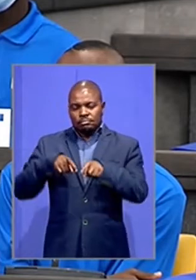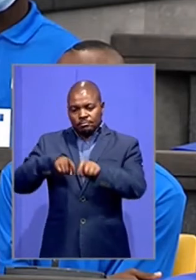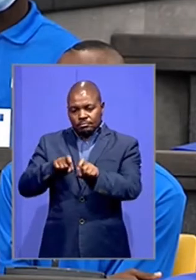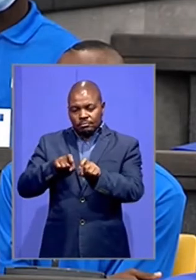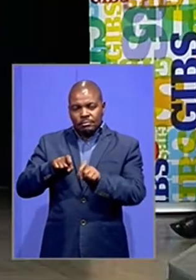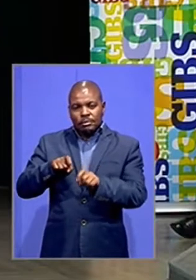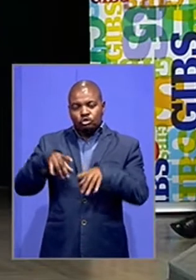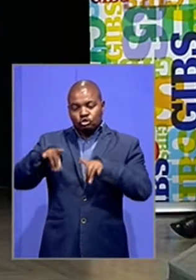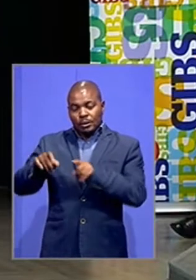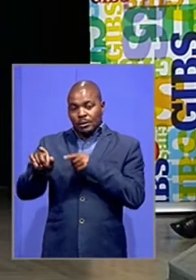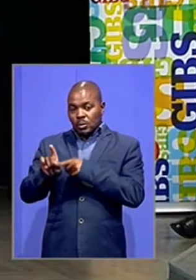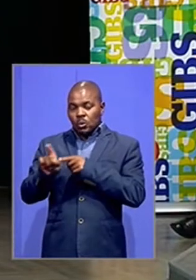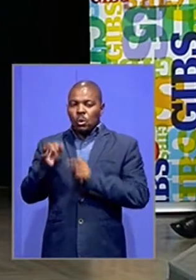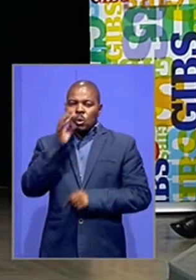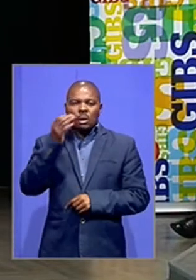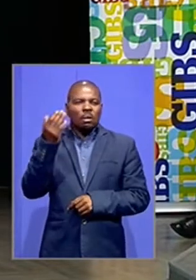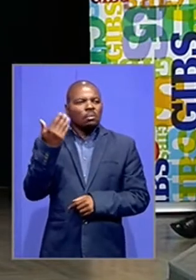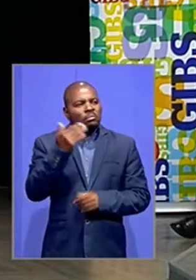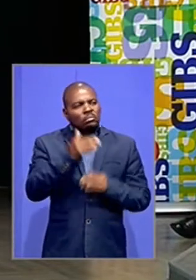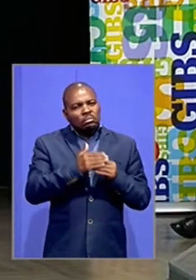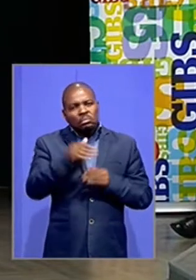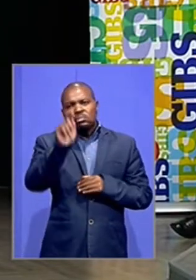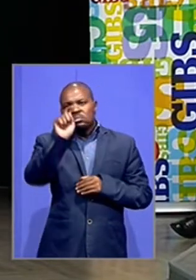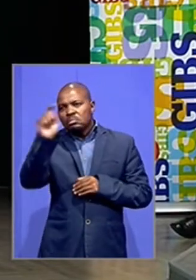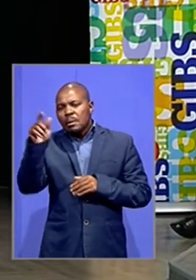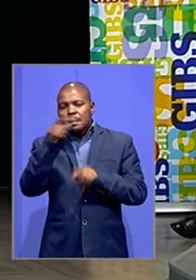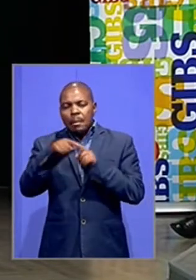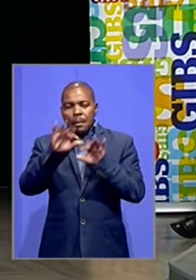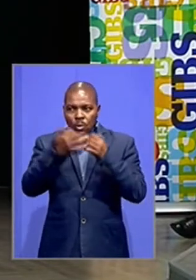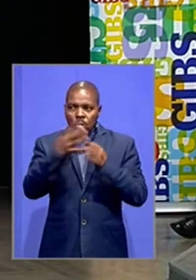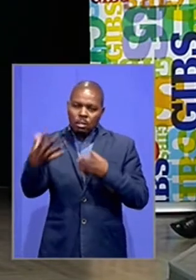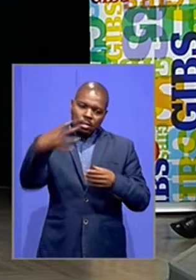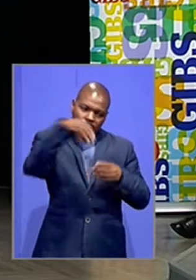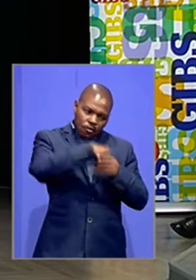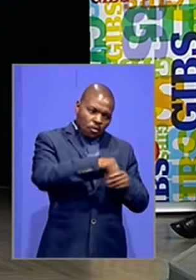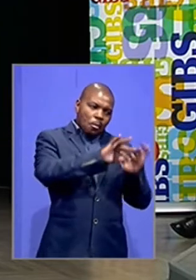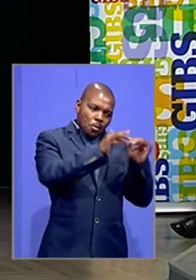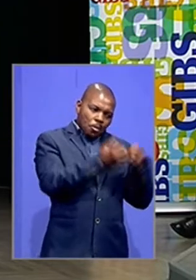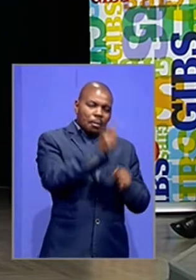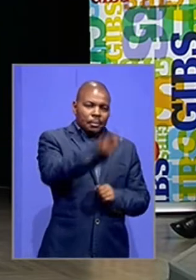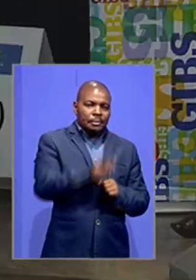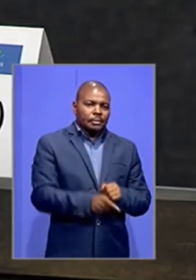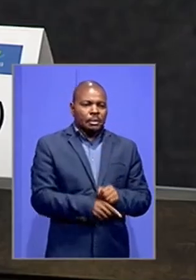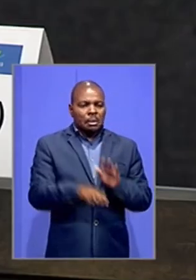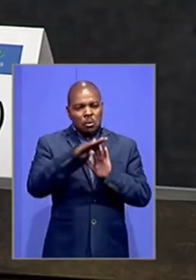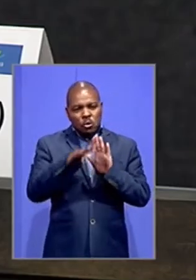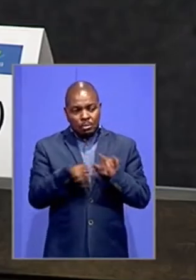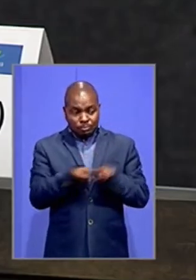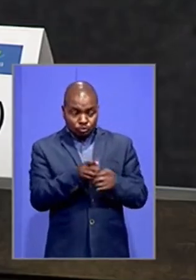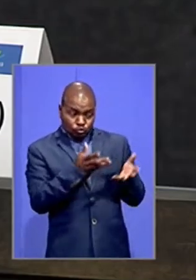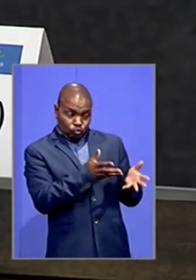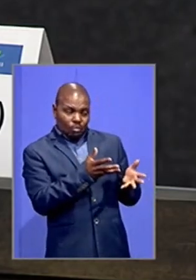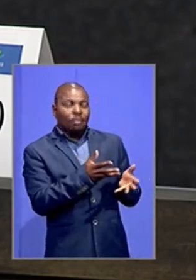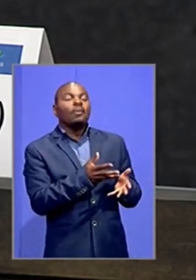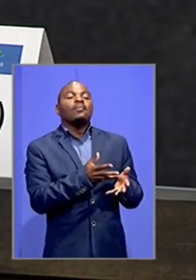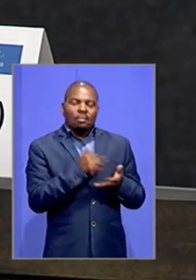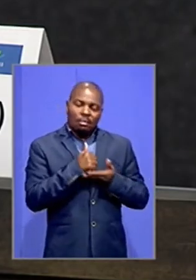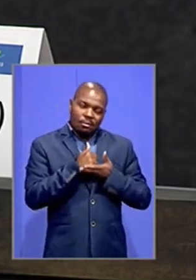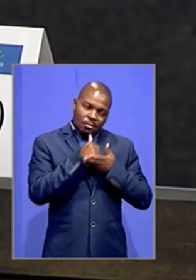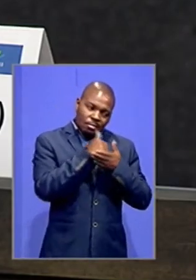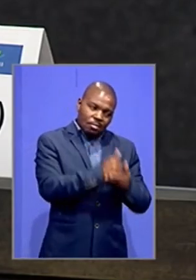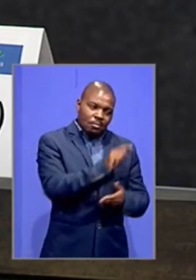hore dibapadi tsa mehleng di tswele pele ho nka karolo papading ya bolo mme mananeo a jwalo ka ana a tla thusa dibapadi ho